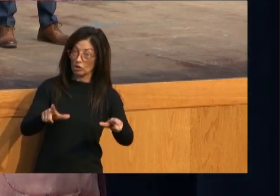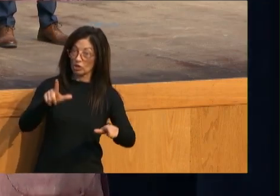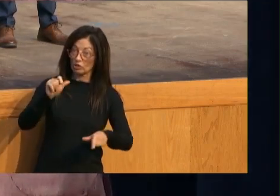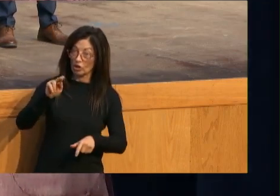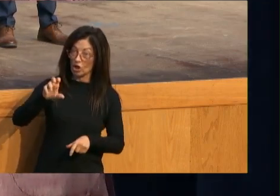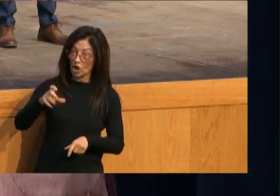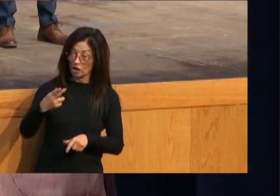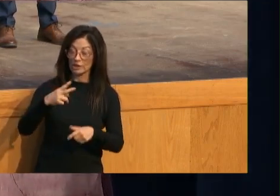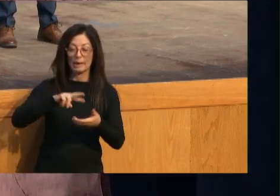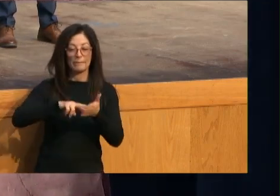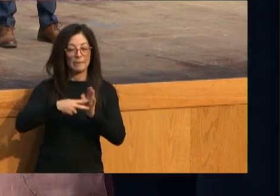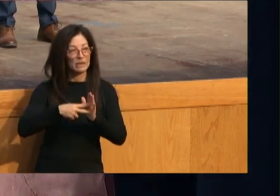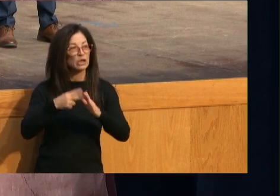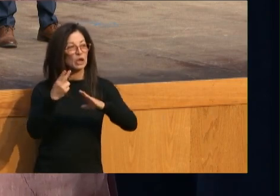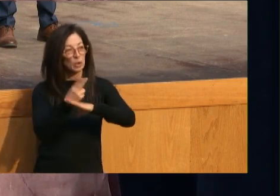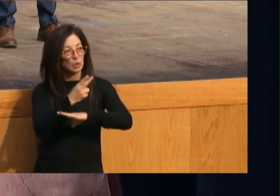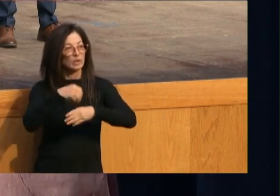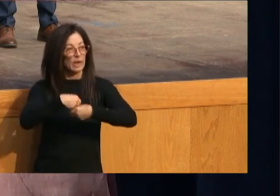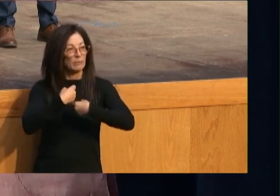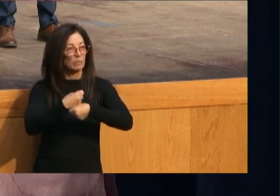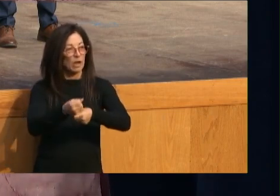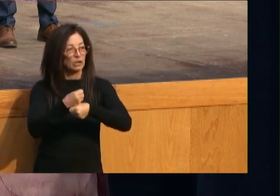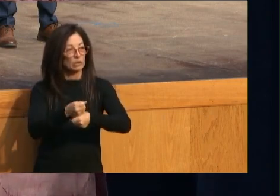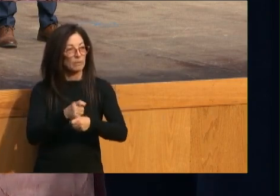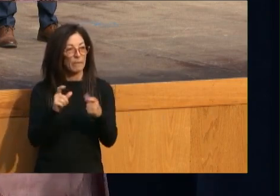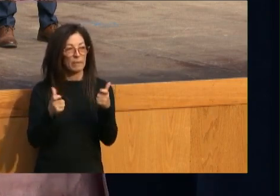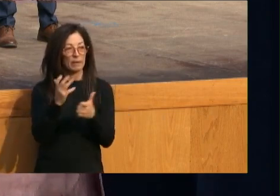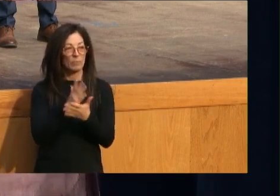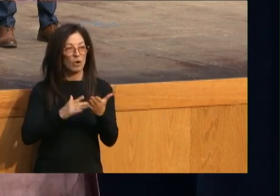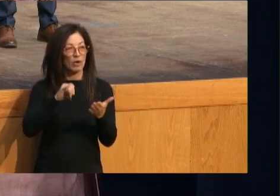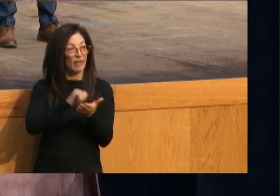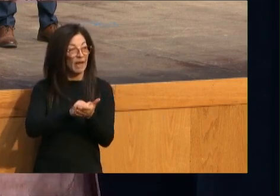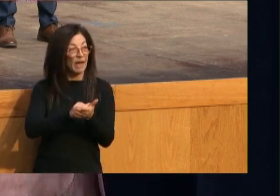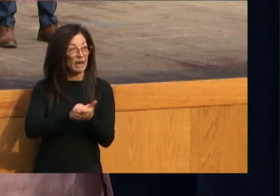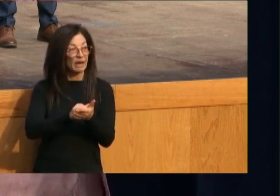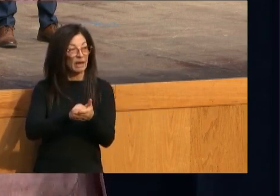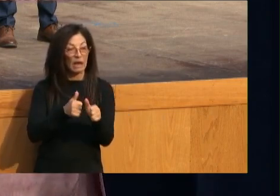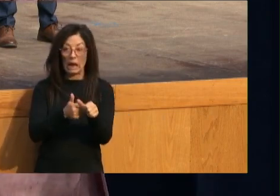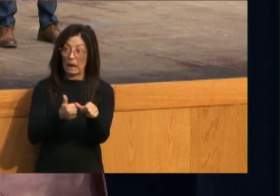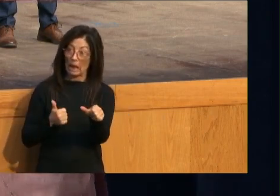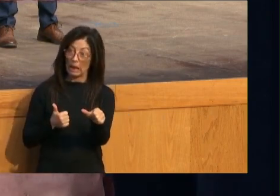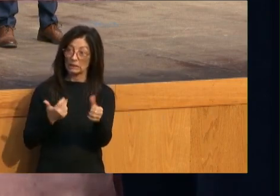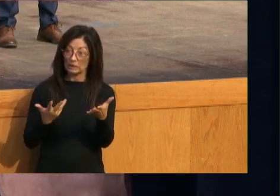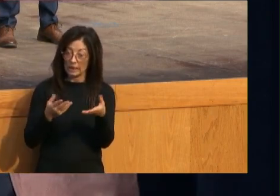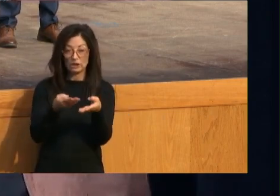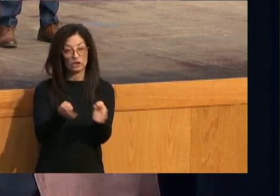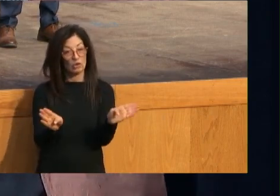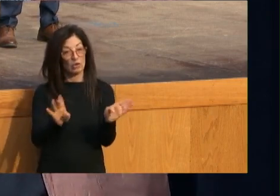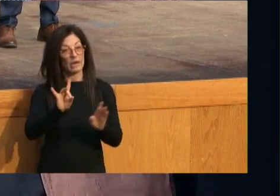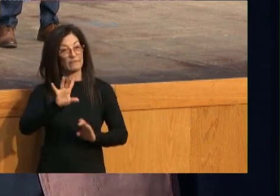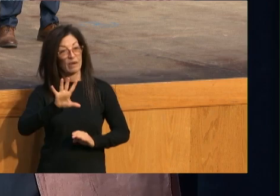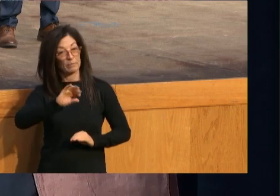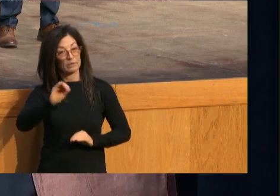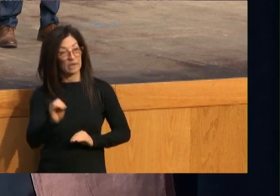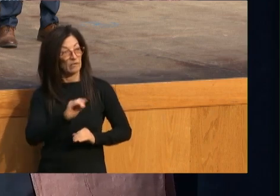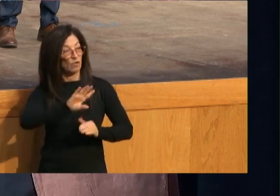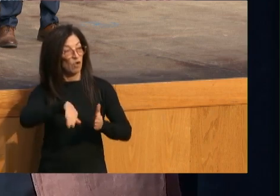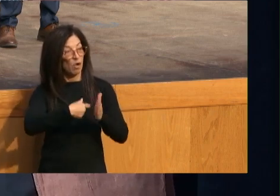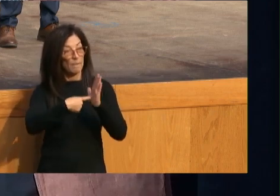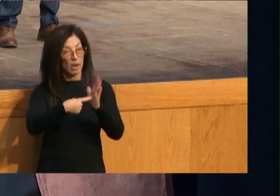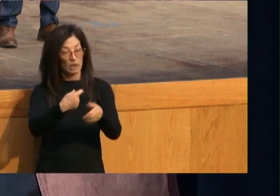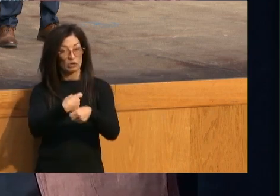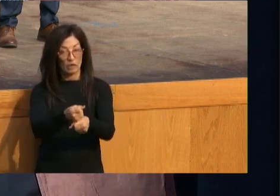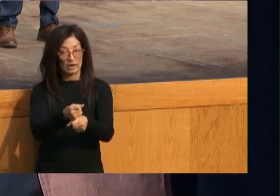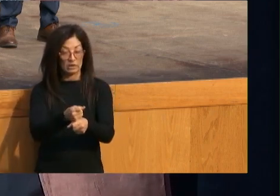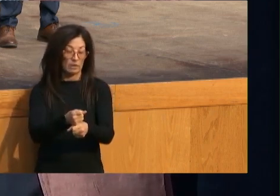put into production. And a big part of that lag there is that, in general, 85% of models that you create, machine